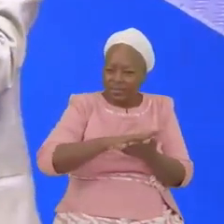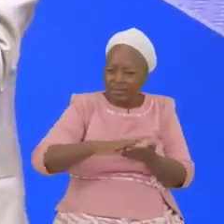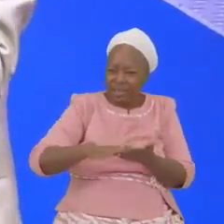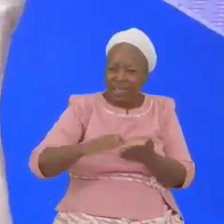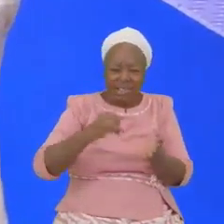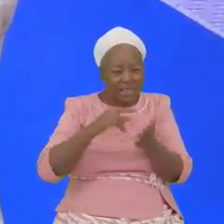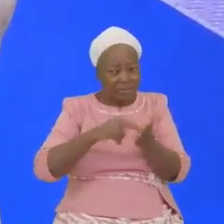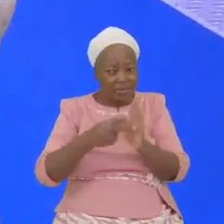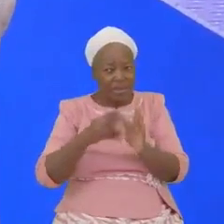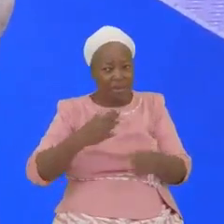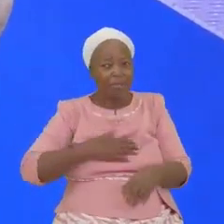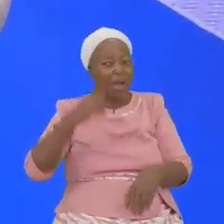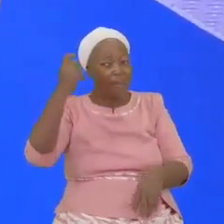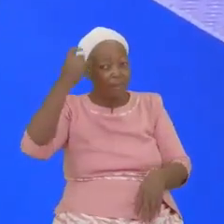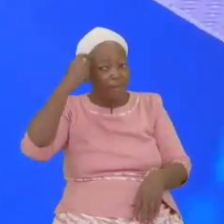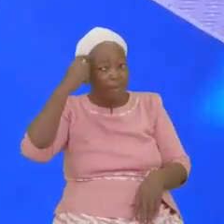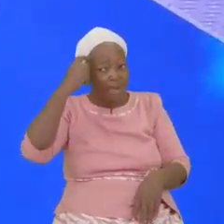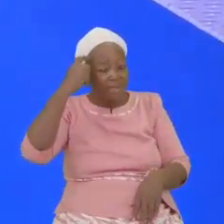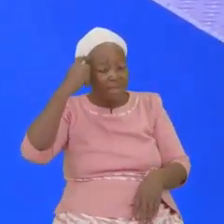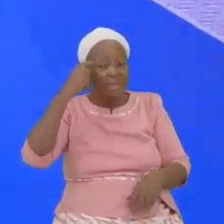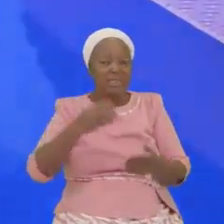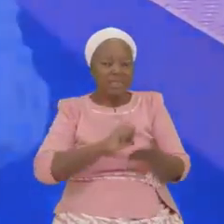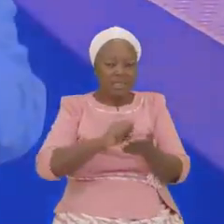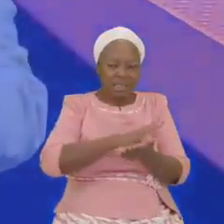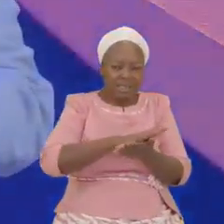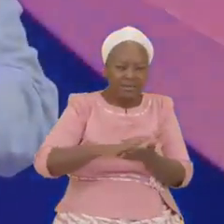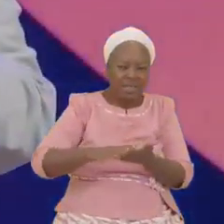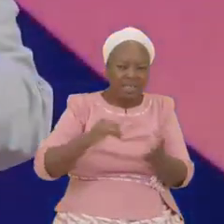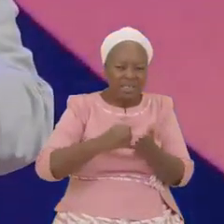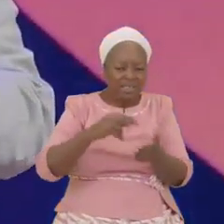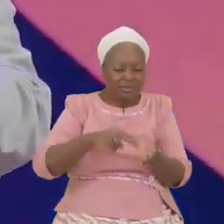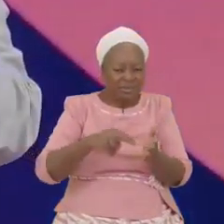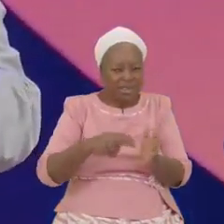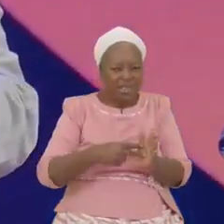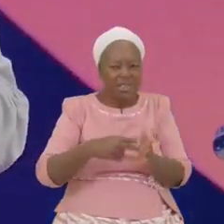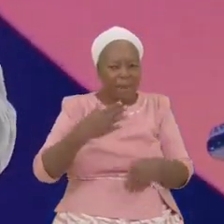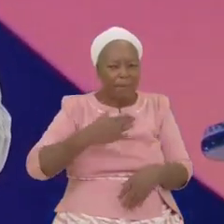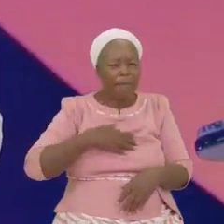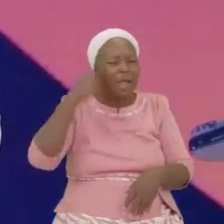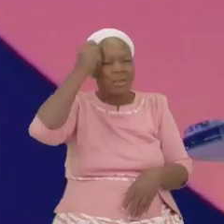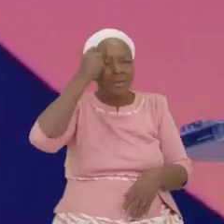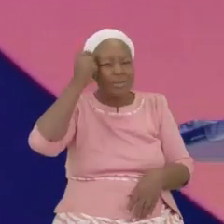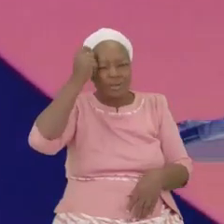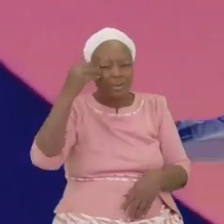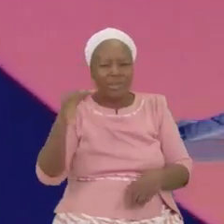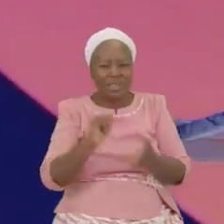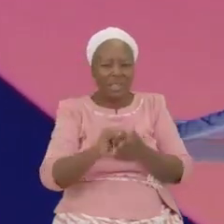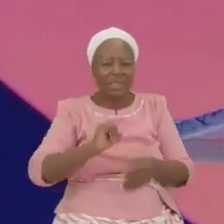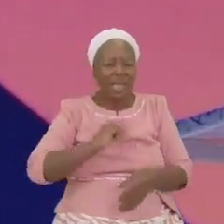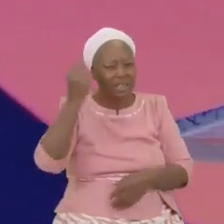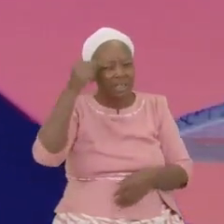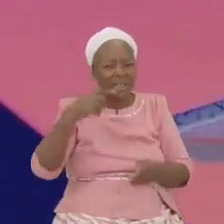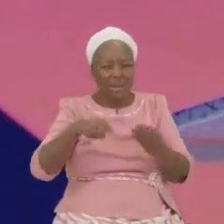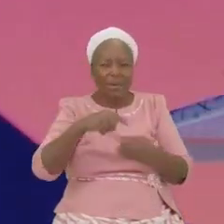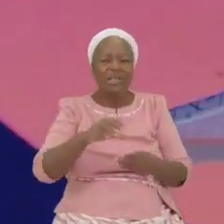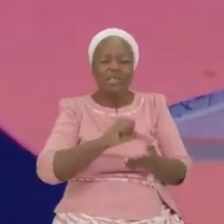my mind sanctified. It means my thoughts, the things I'm thinking about, sanctified.